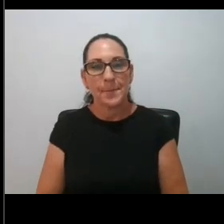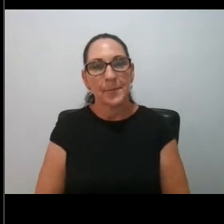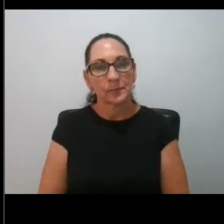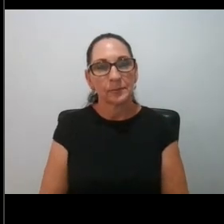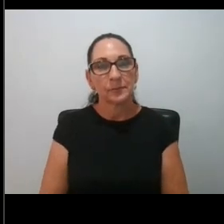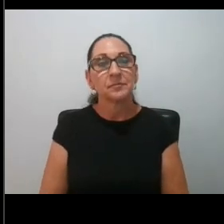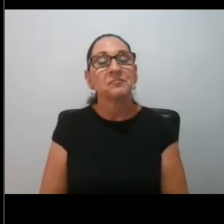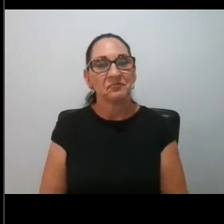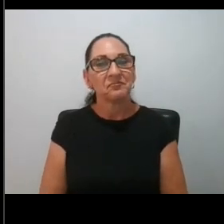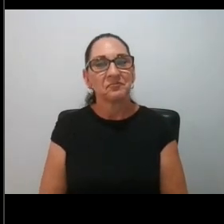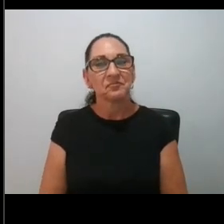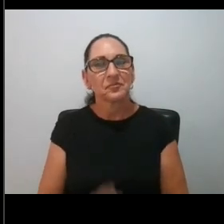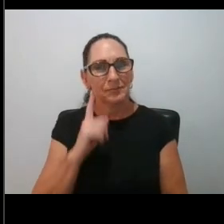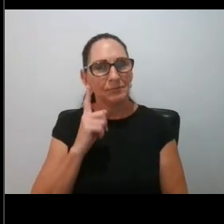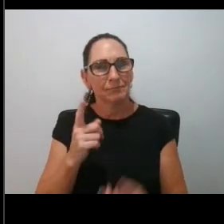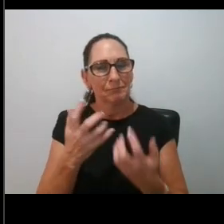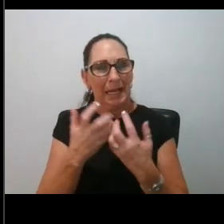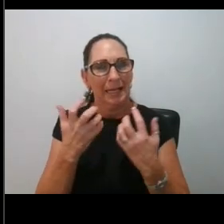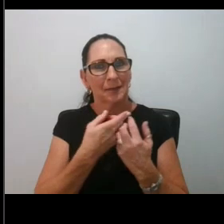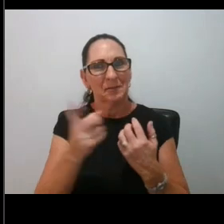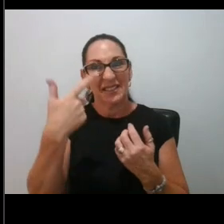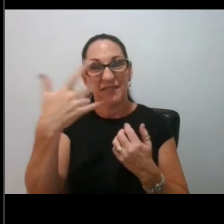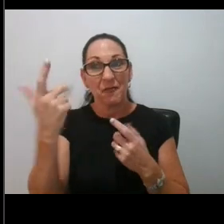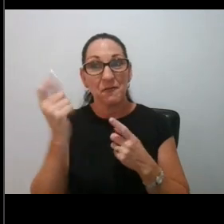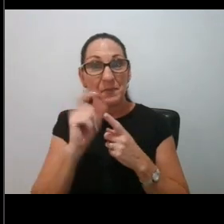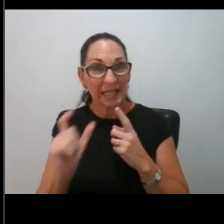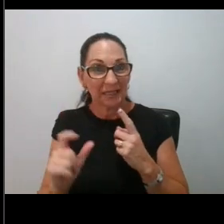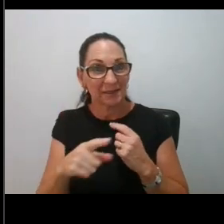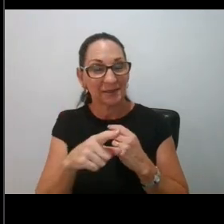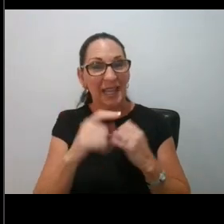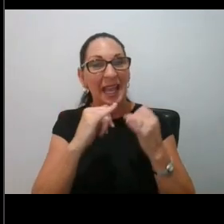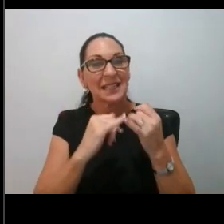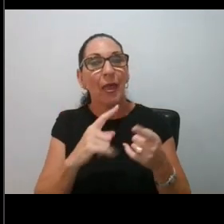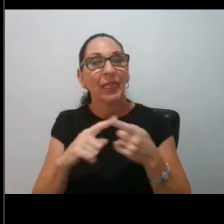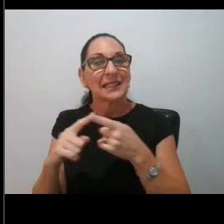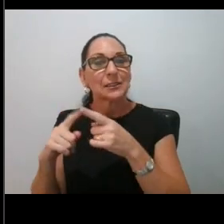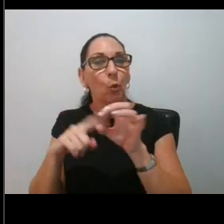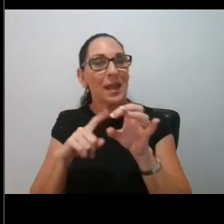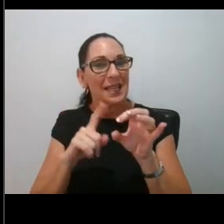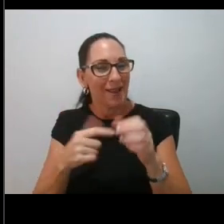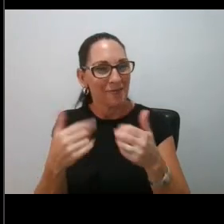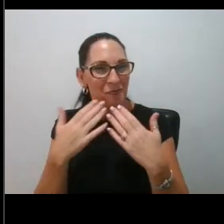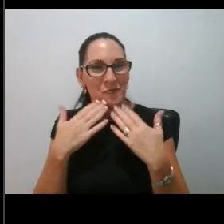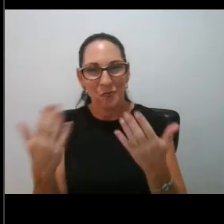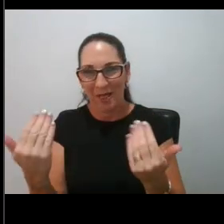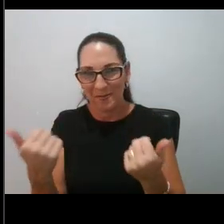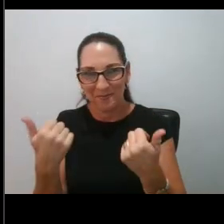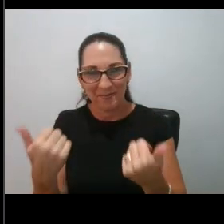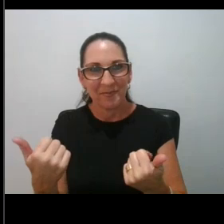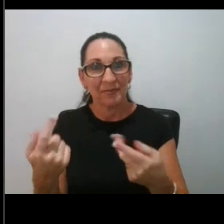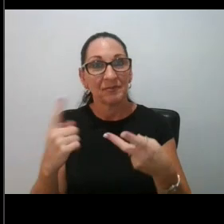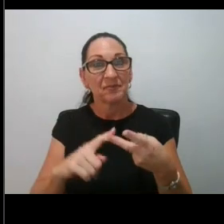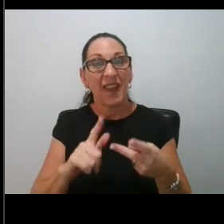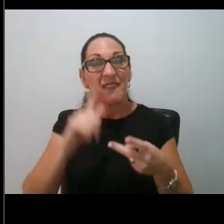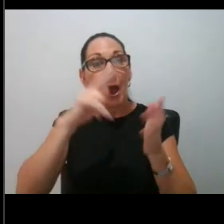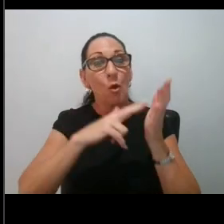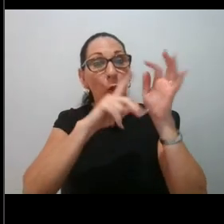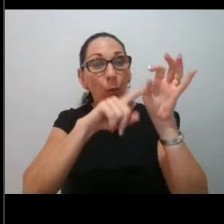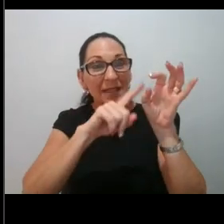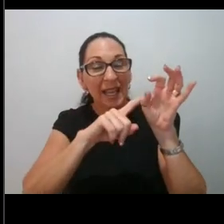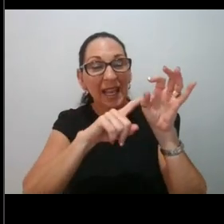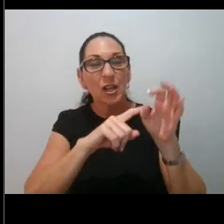And yes, we have about 75% of people joining us from Southeast Queensland today. Welcome. We've also got people from Far North Queensland, Regional